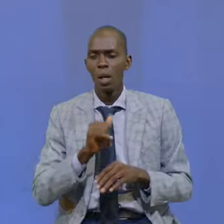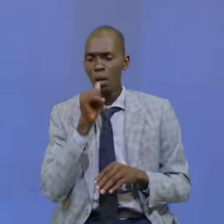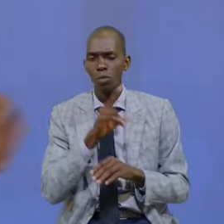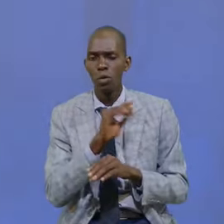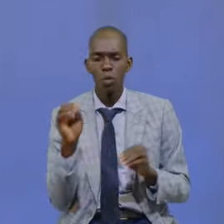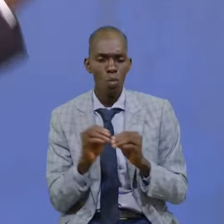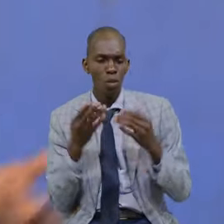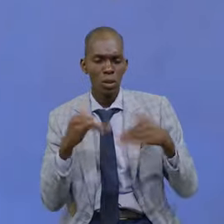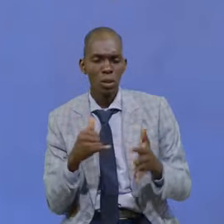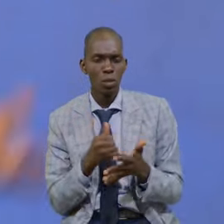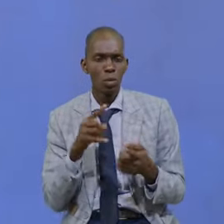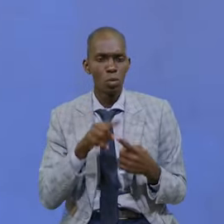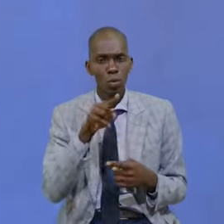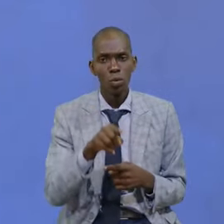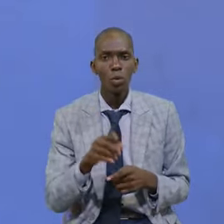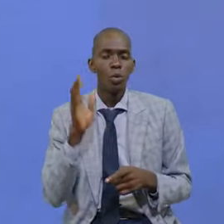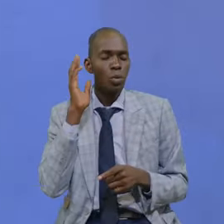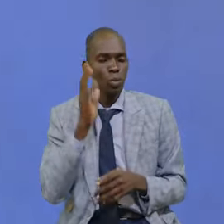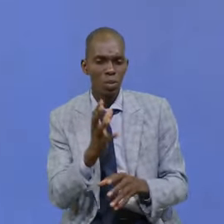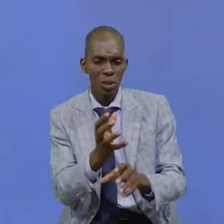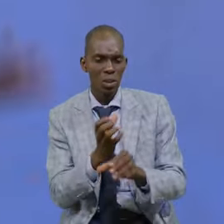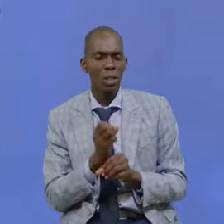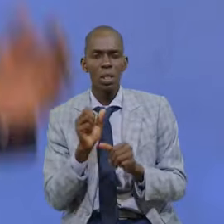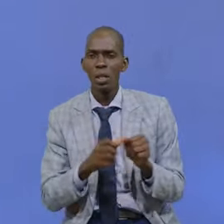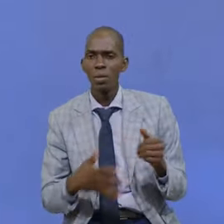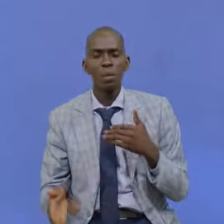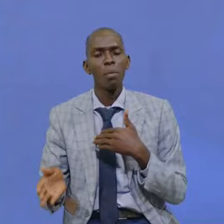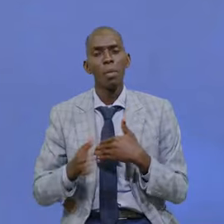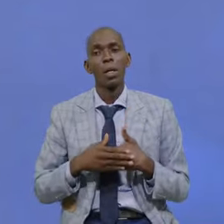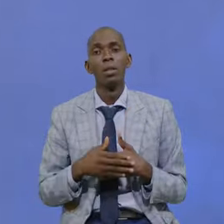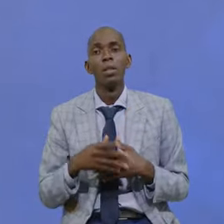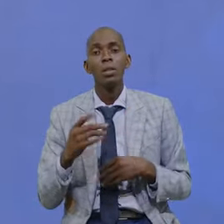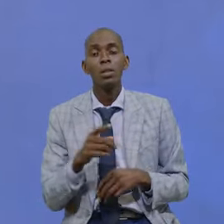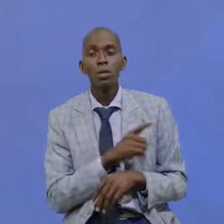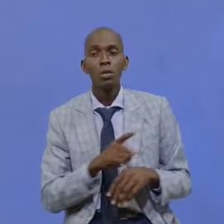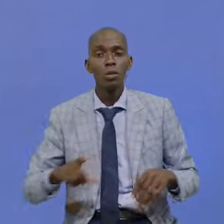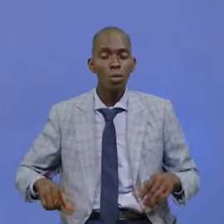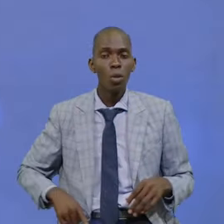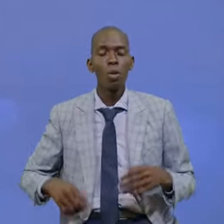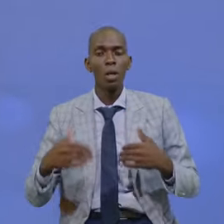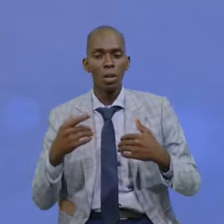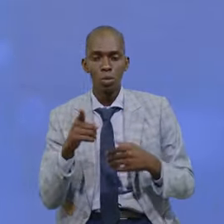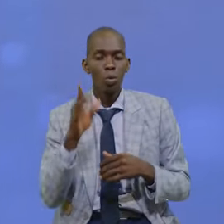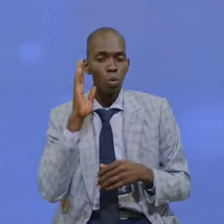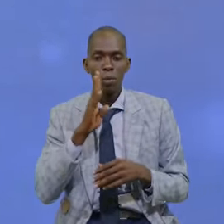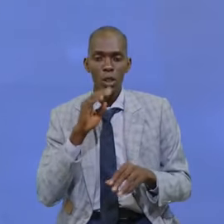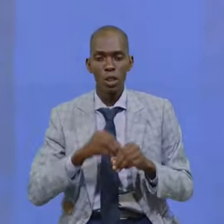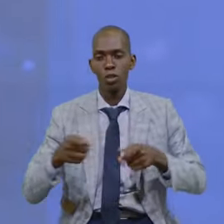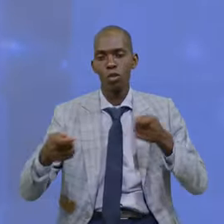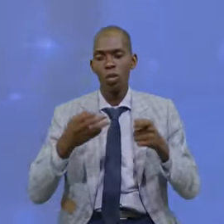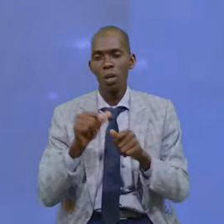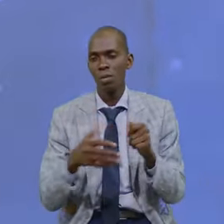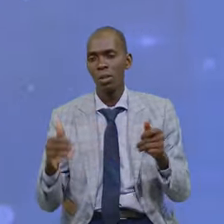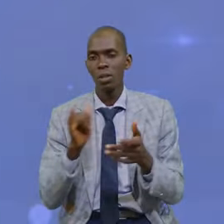anymore. You'll be in possession of everything the Lord has created you with, and the destiny and